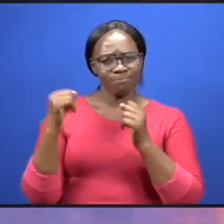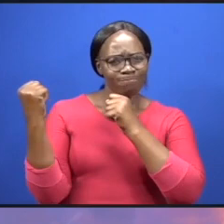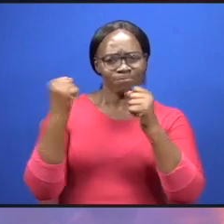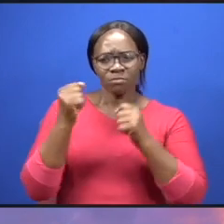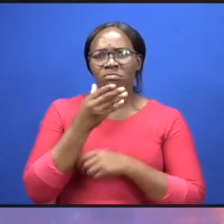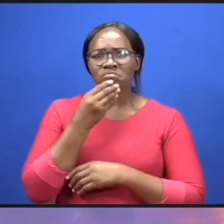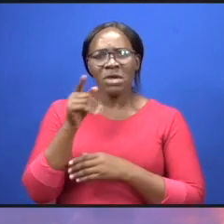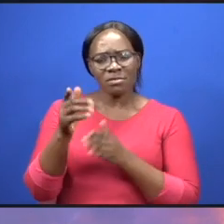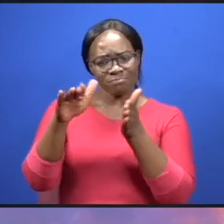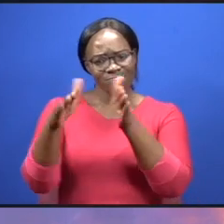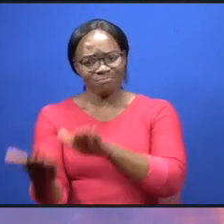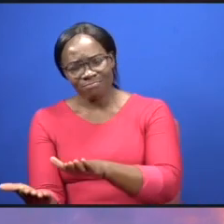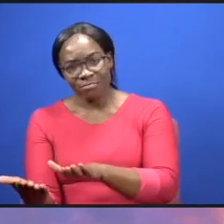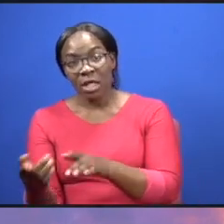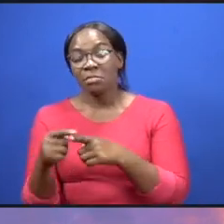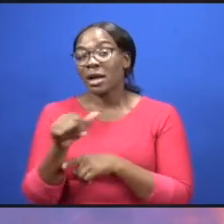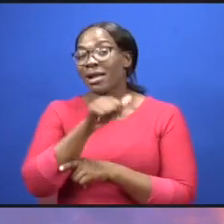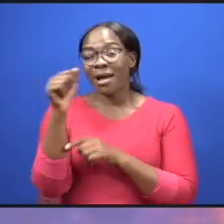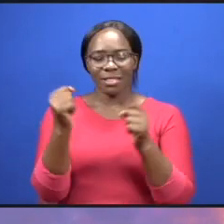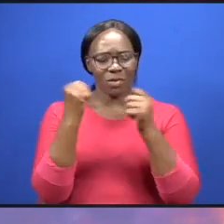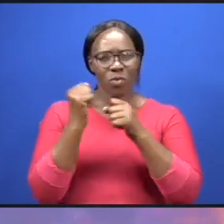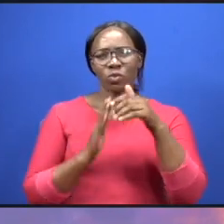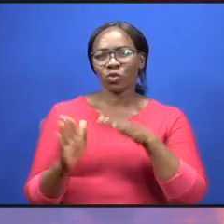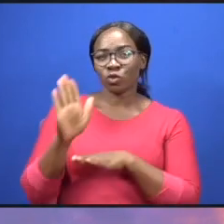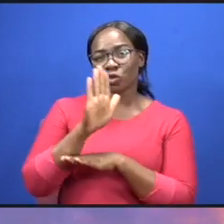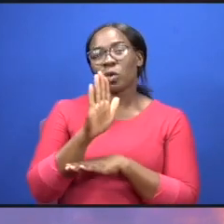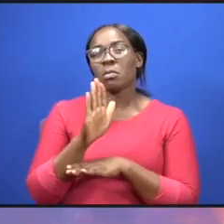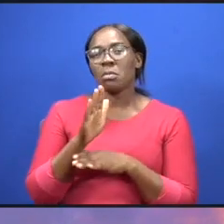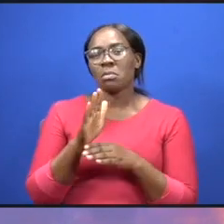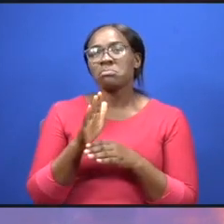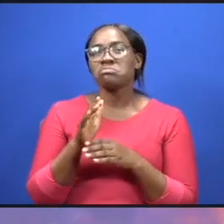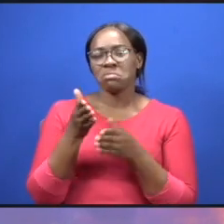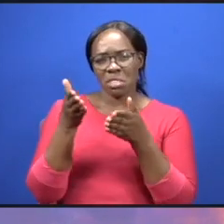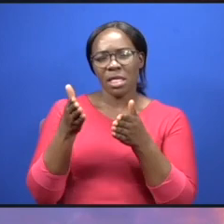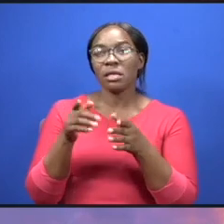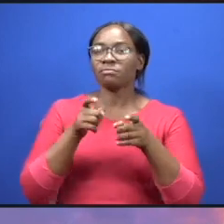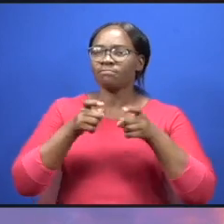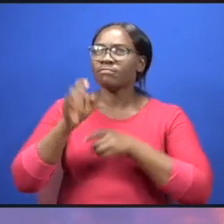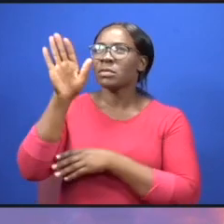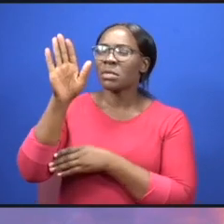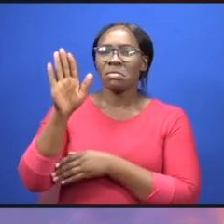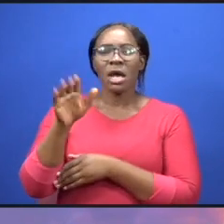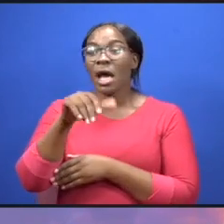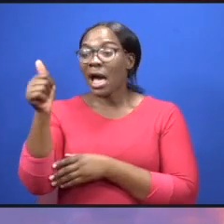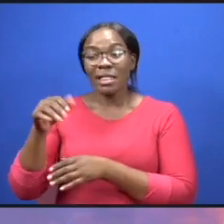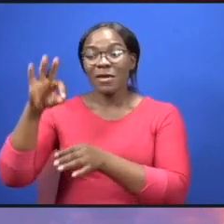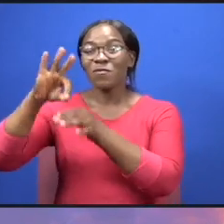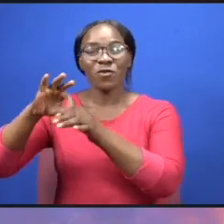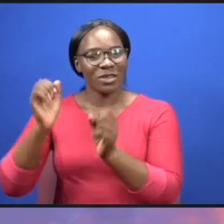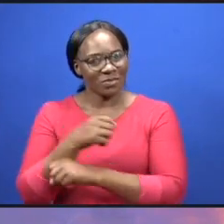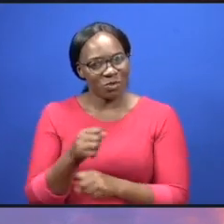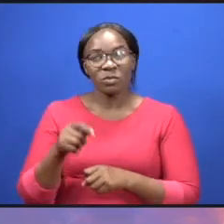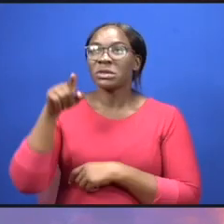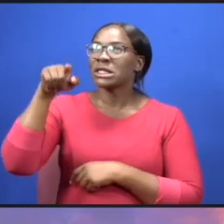is one who is sovereign through the ages, and his reign is not up for grabs. His reign is not up for re-election.